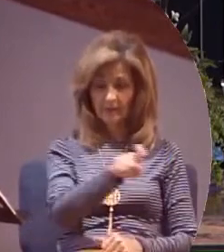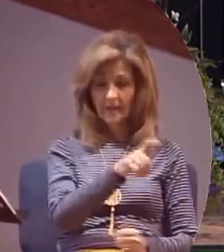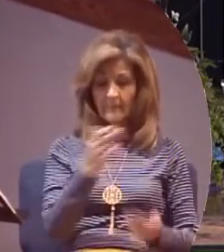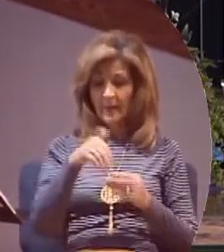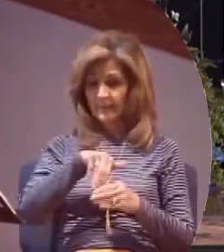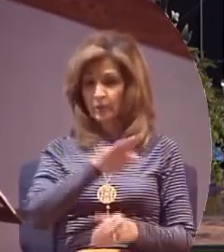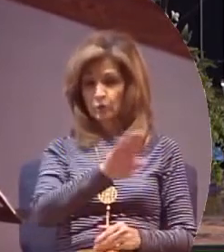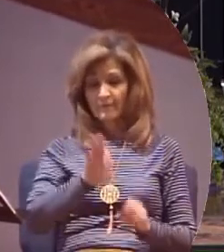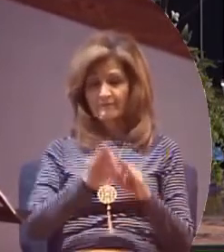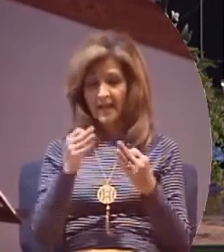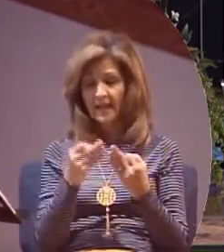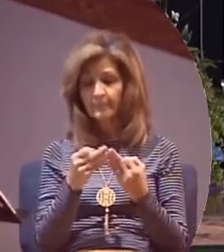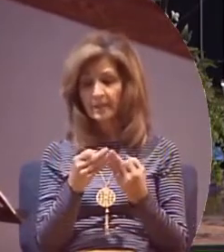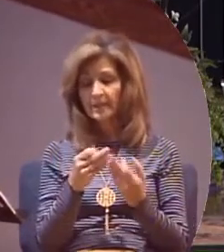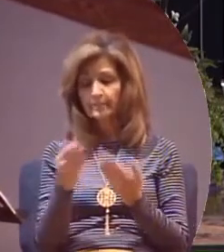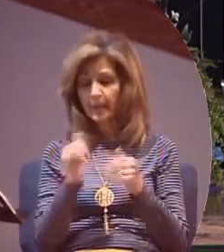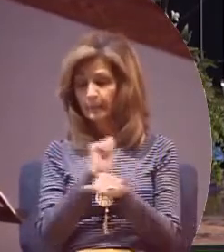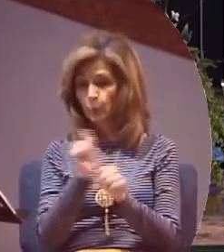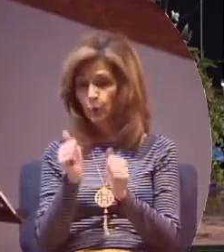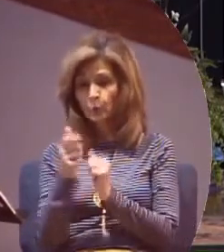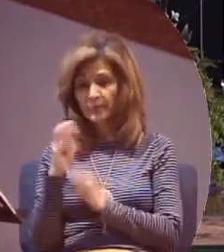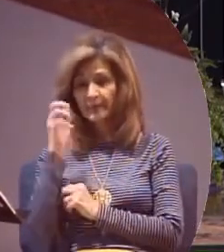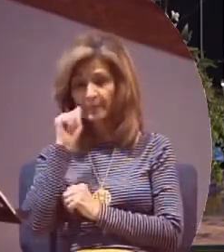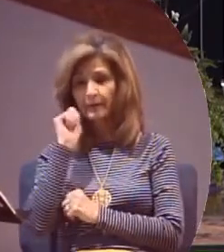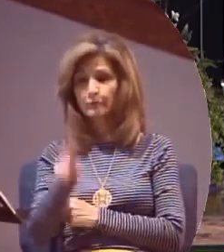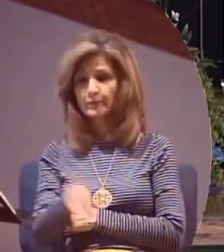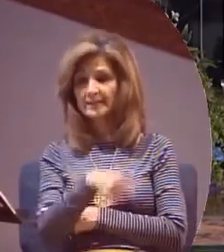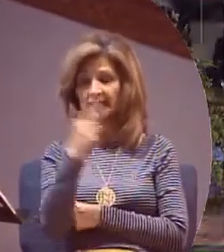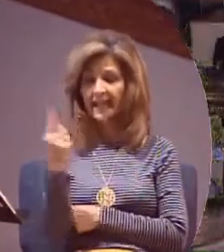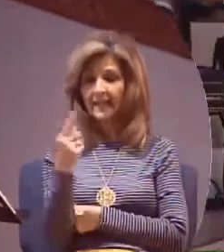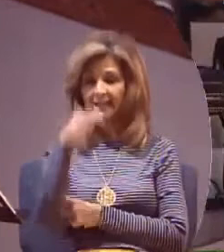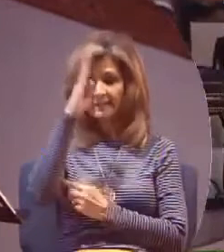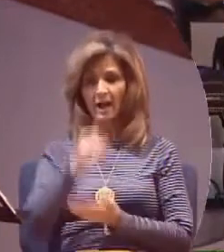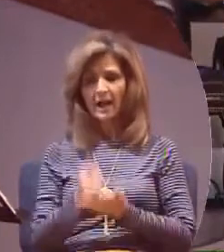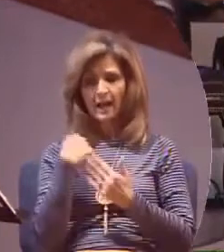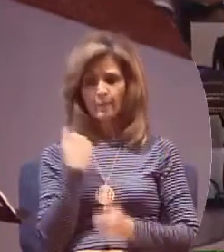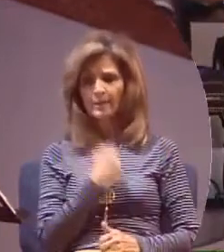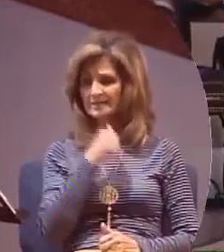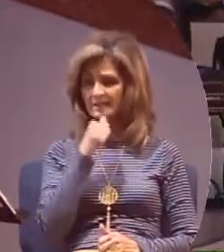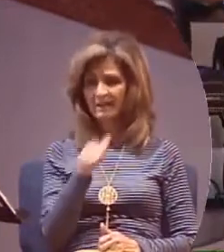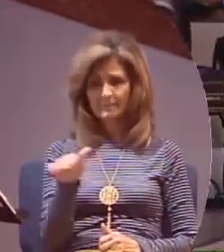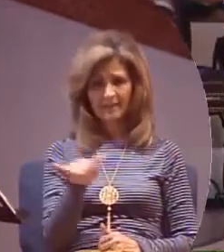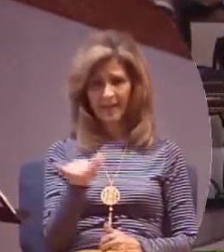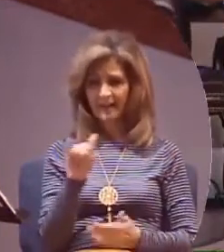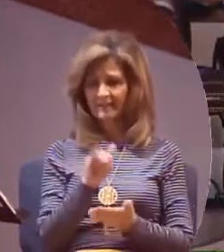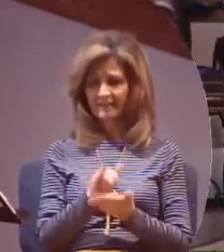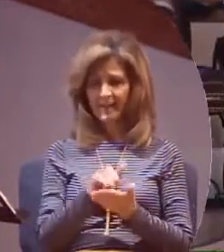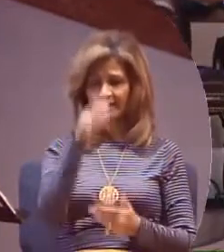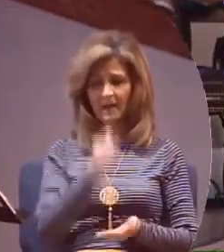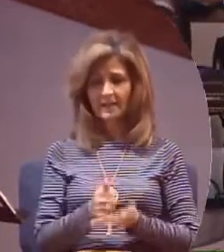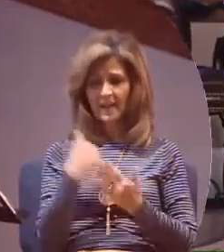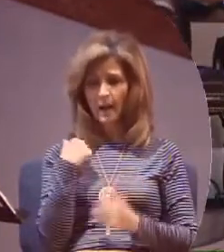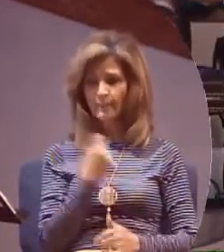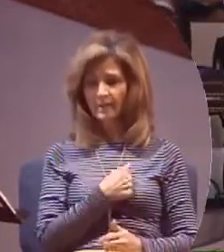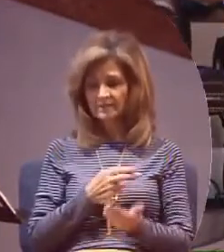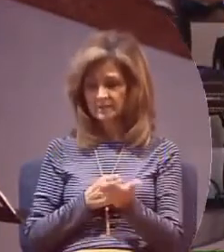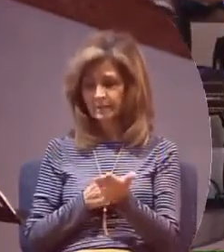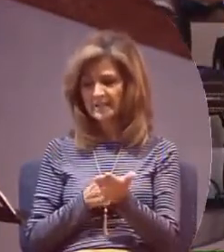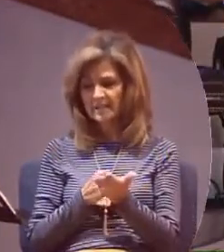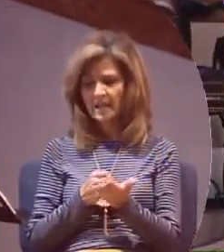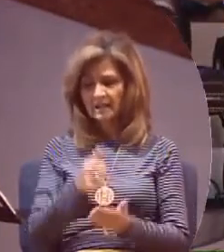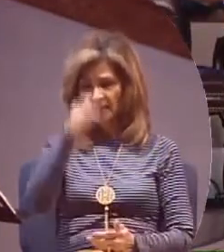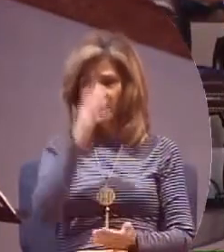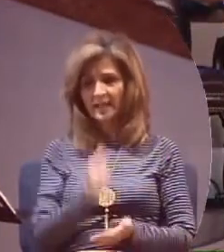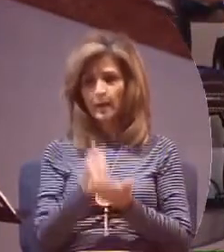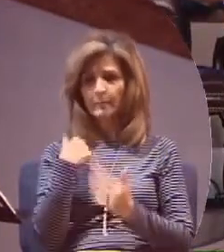they're in your family. Maybe you work with them every day. God help us not to be like that. God help us, unfeigned. And then last